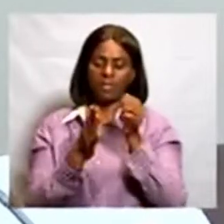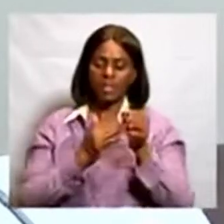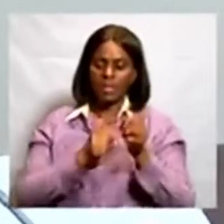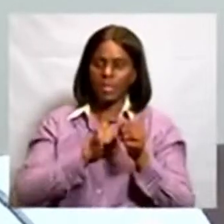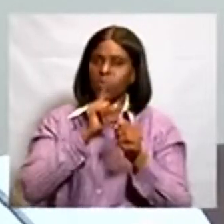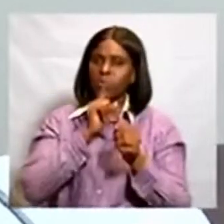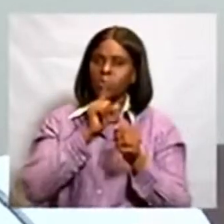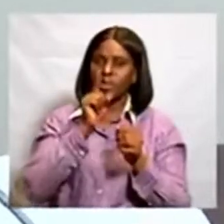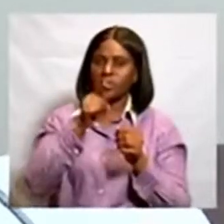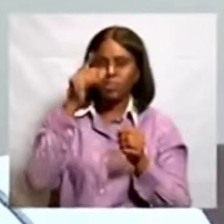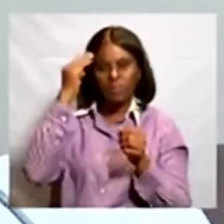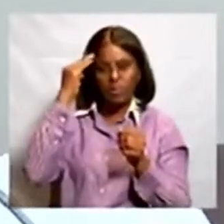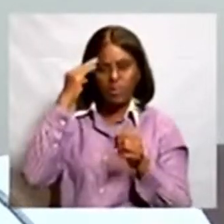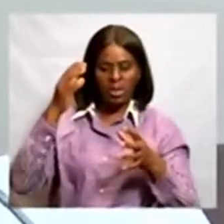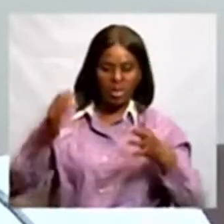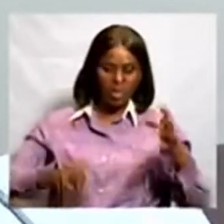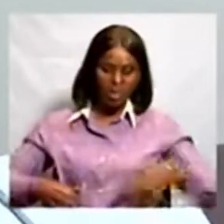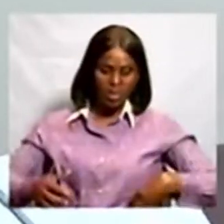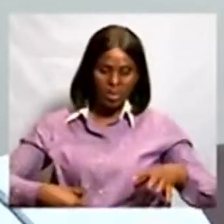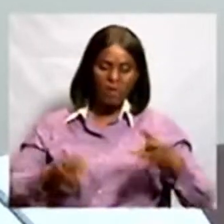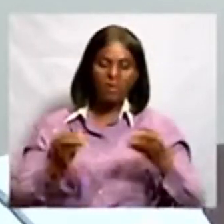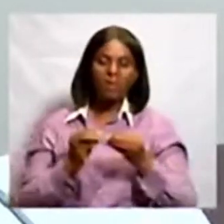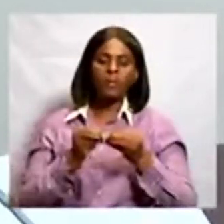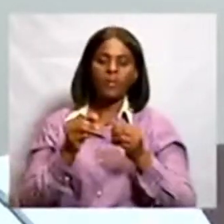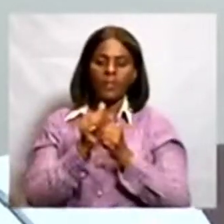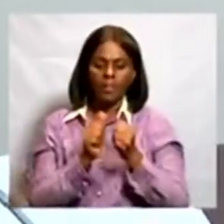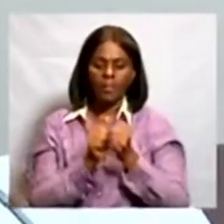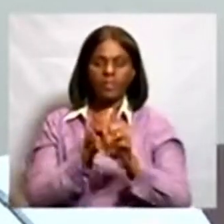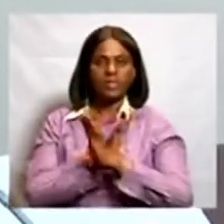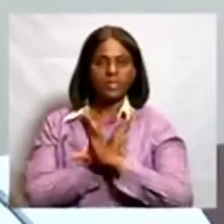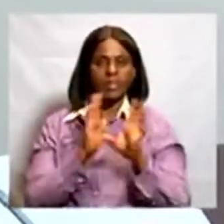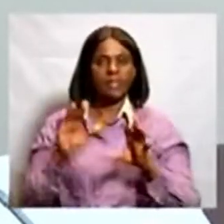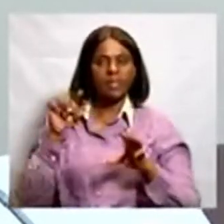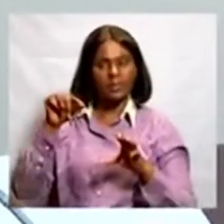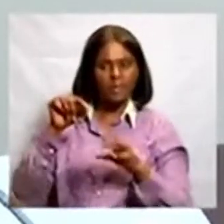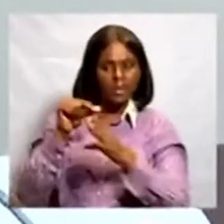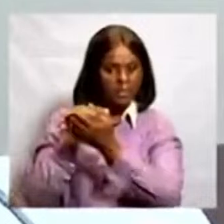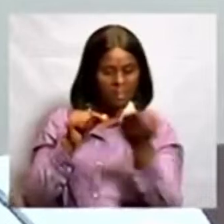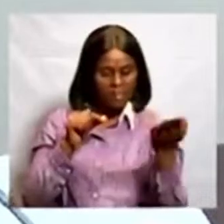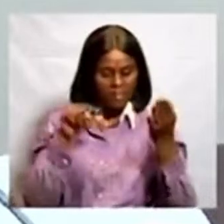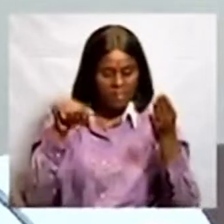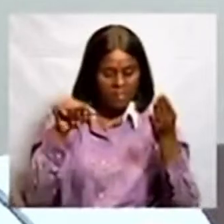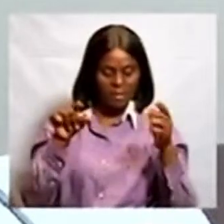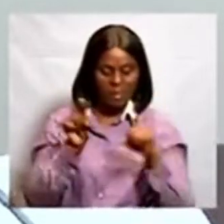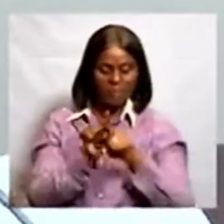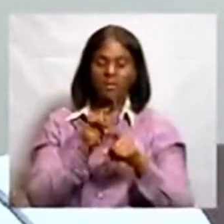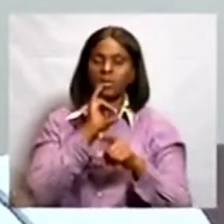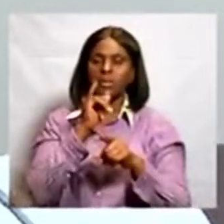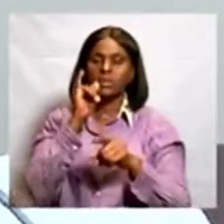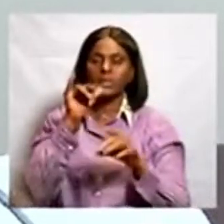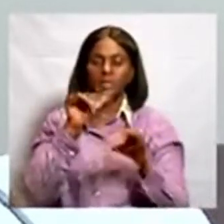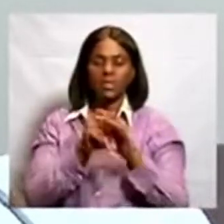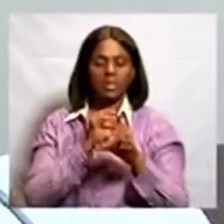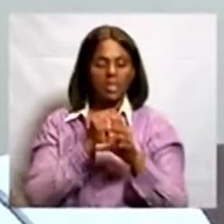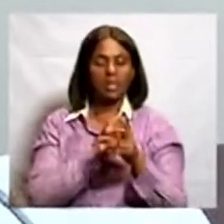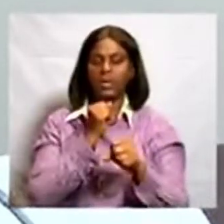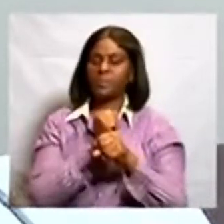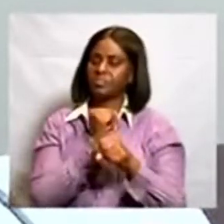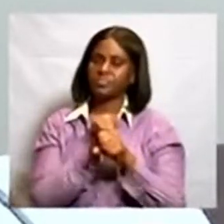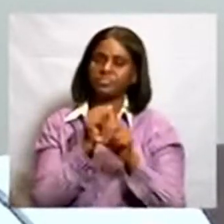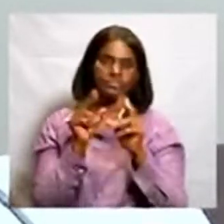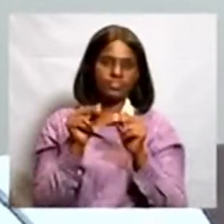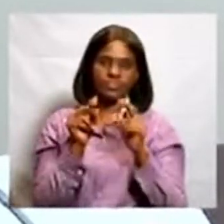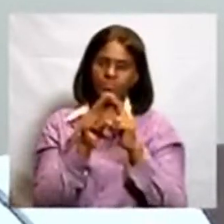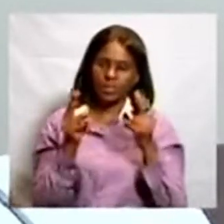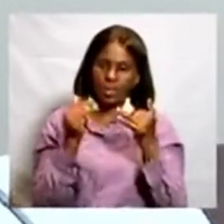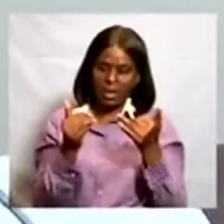noted the complaints about the downgrading of Zambian qualifications. Those qualifications are not yet sitting on our framework. So